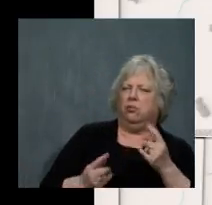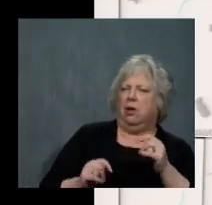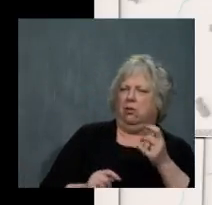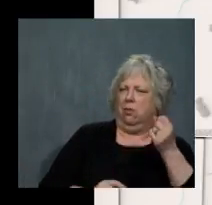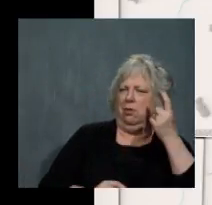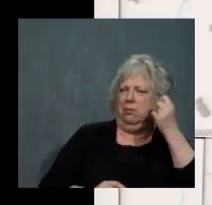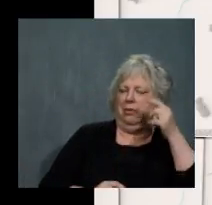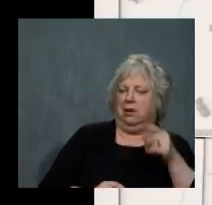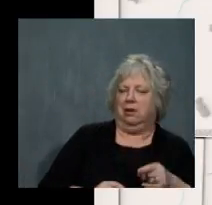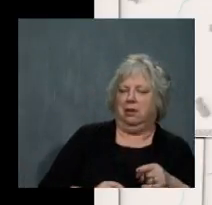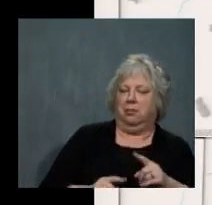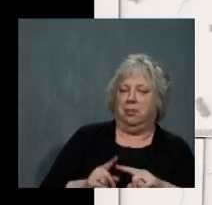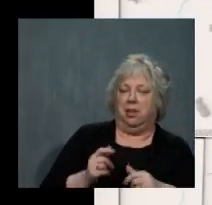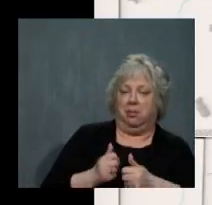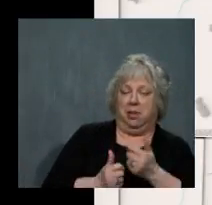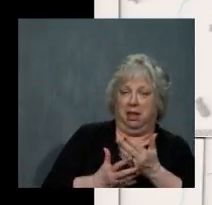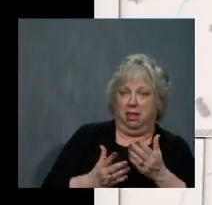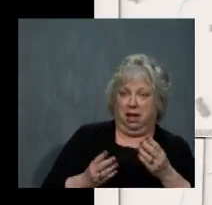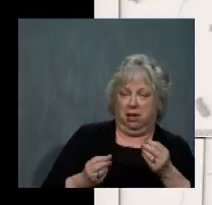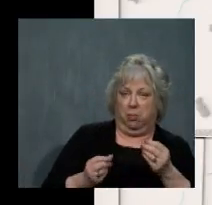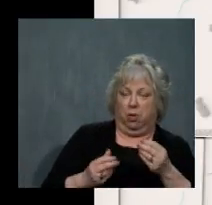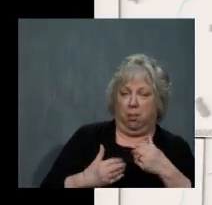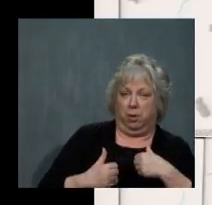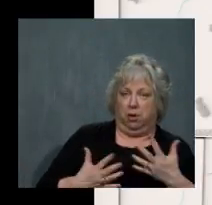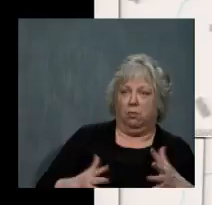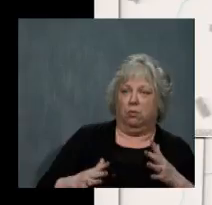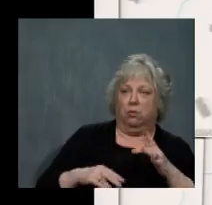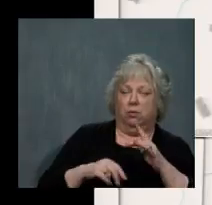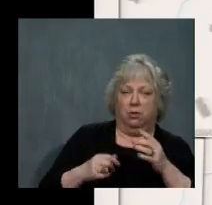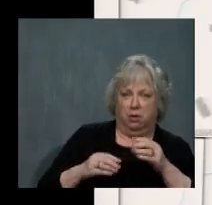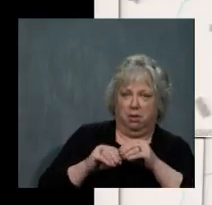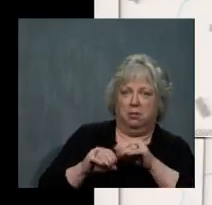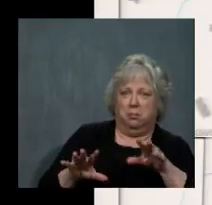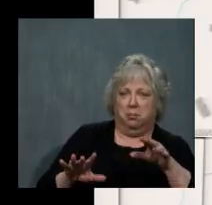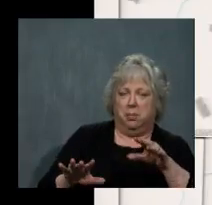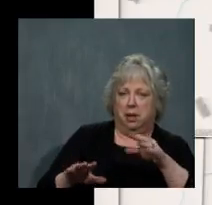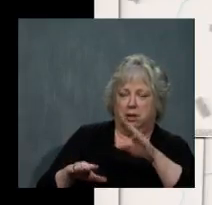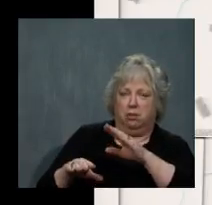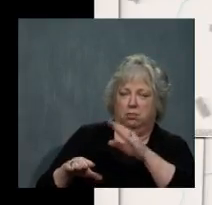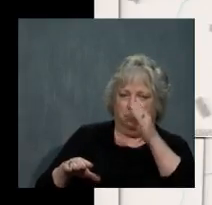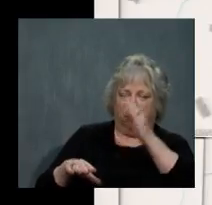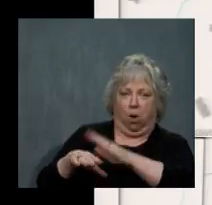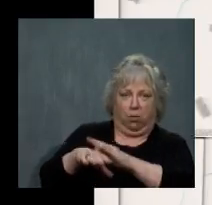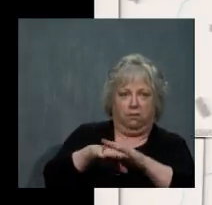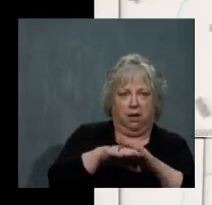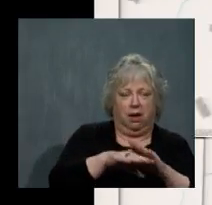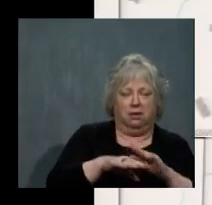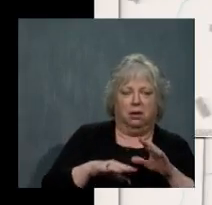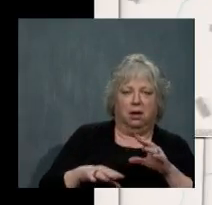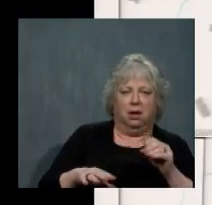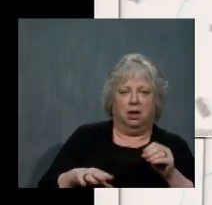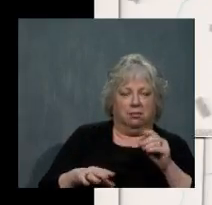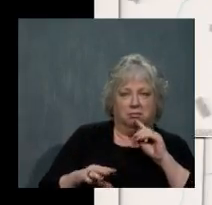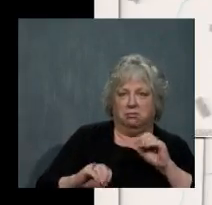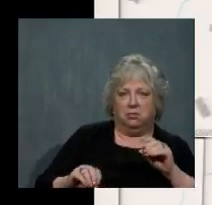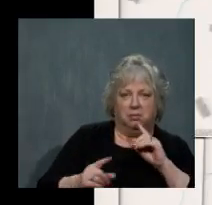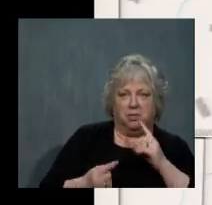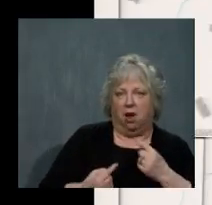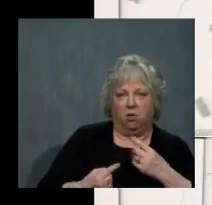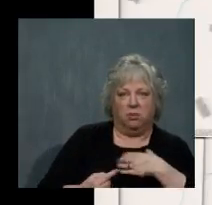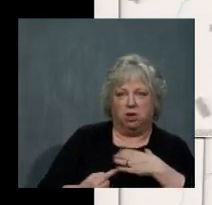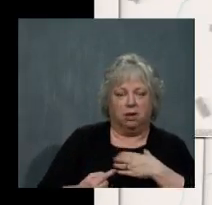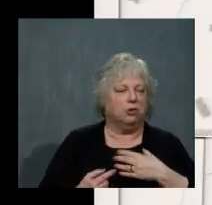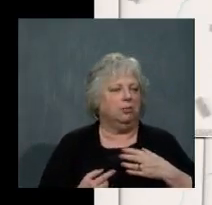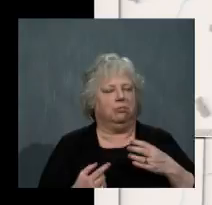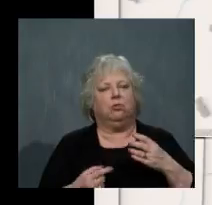thing is the property owners have been notified and there's been no objection from the actual property owners. No, none from the actual property owners. Okay, all right, thank you.